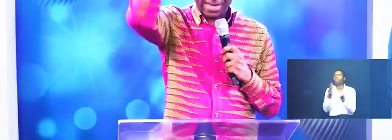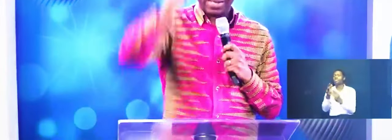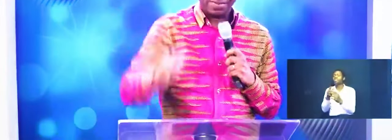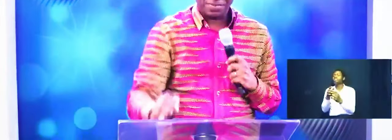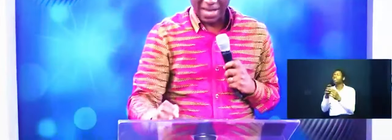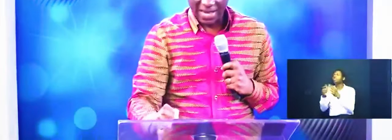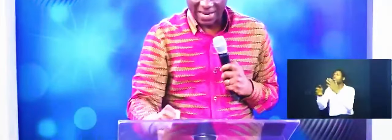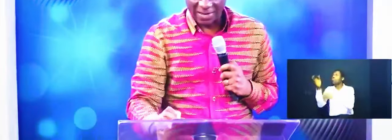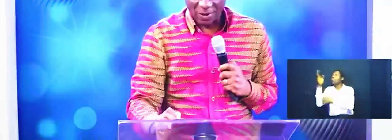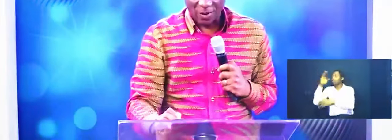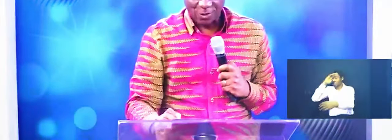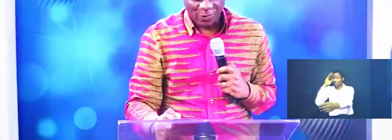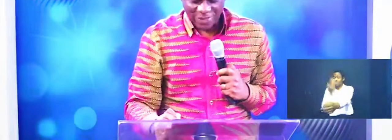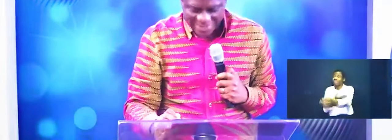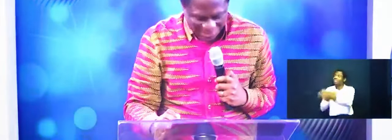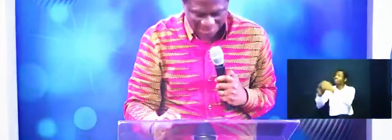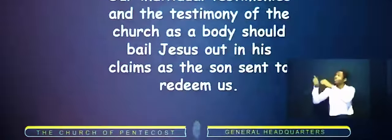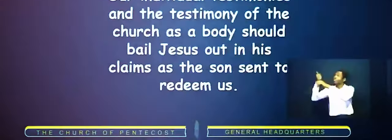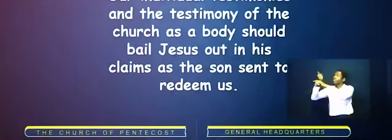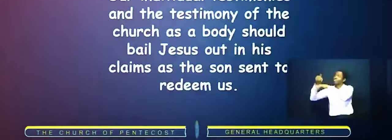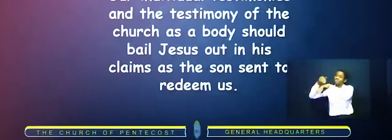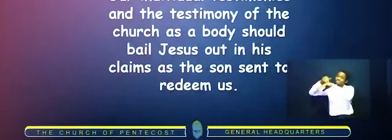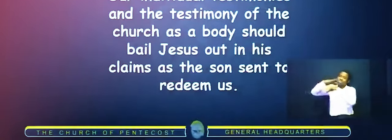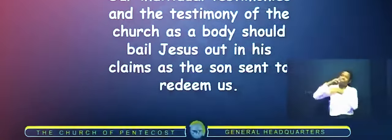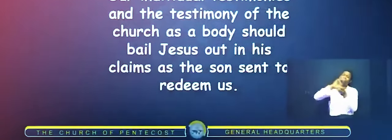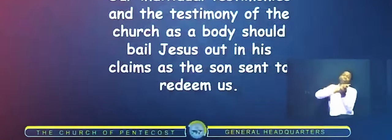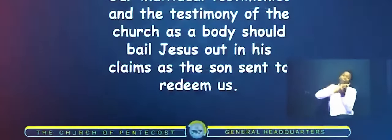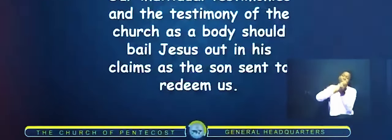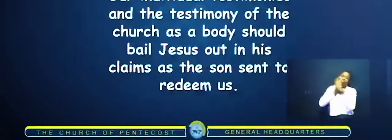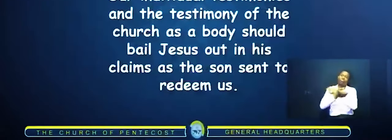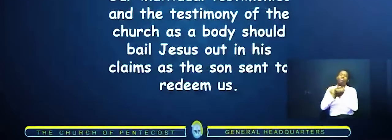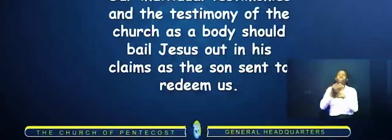of God sent by God to redeem us.